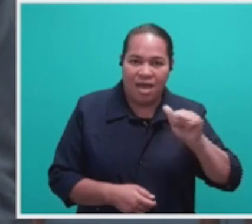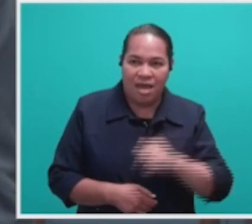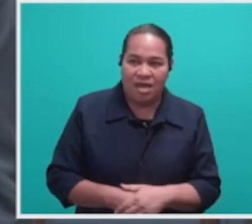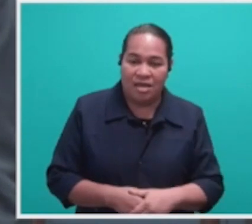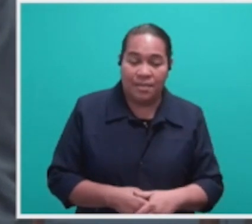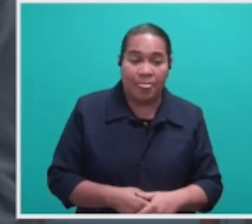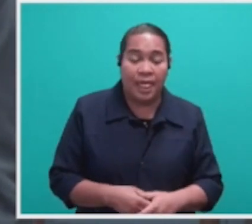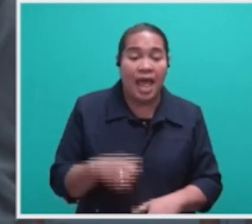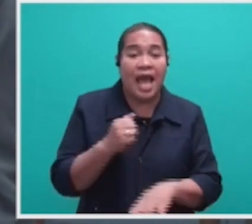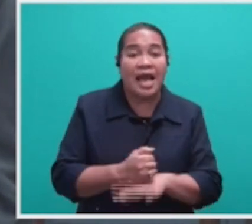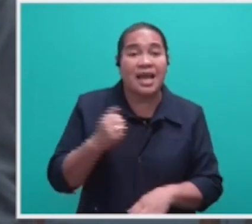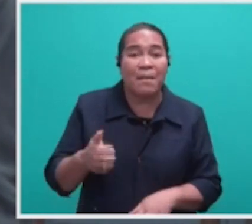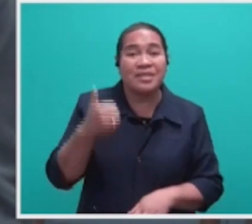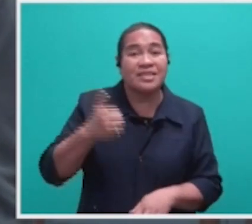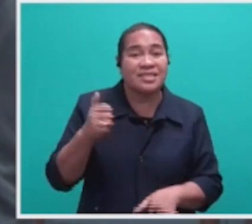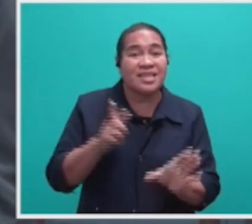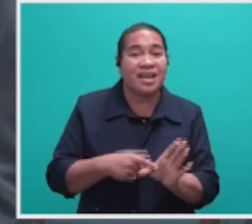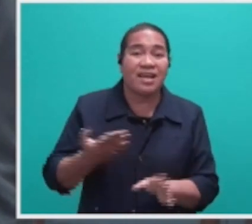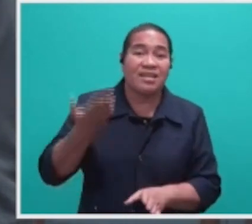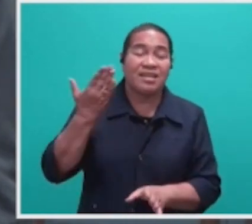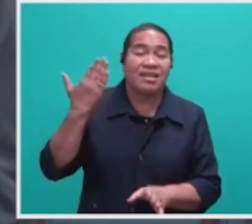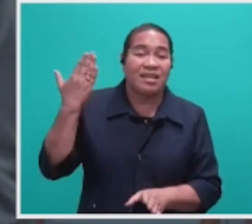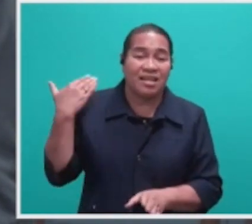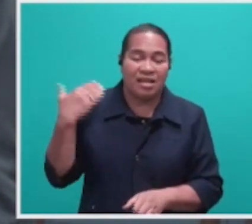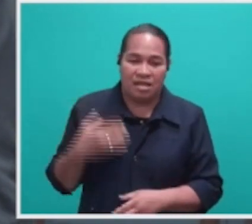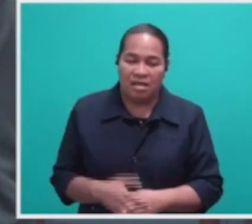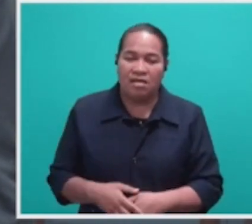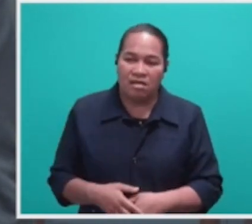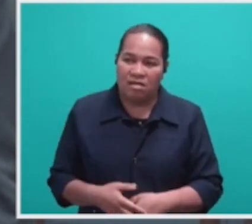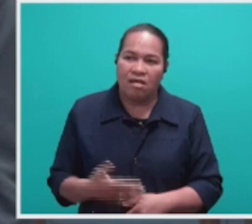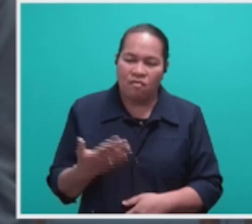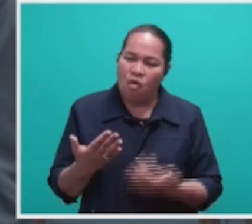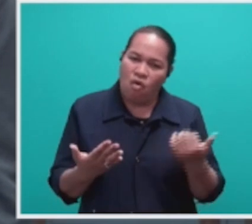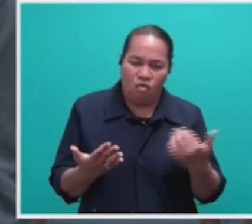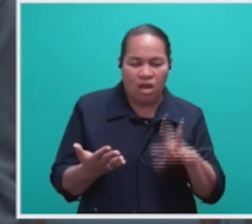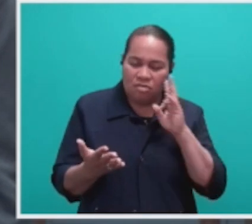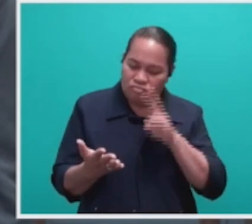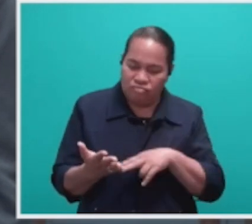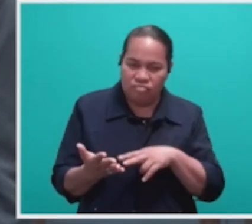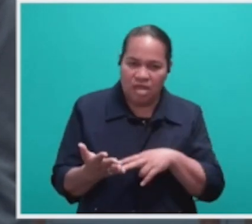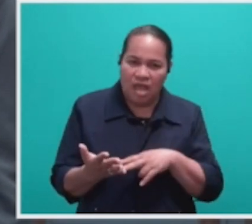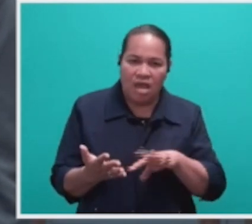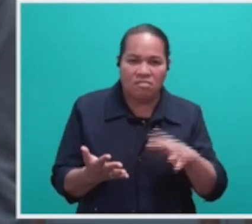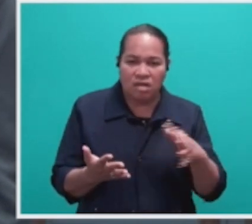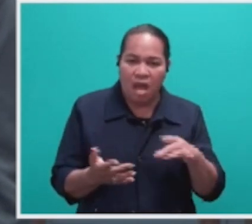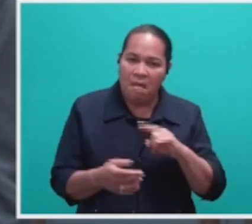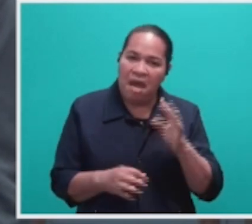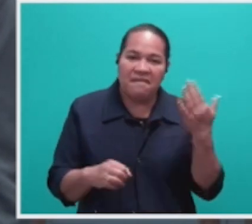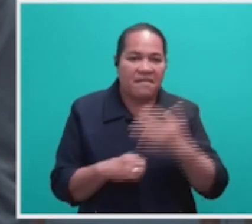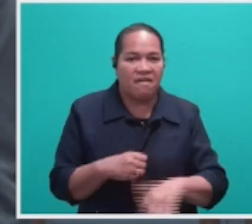the government of the last 16 years had seen these scams before and did absolutely